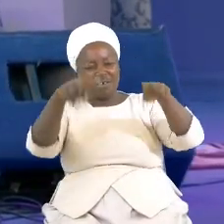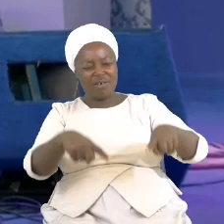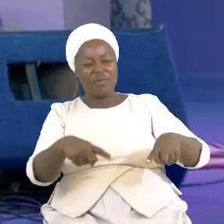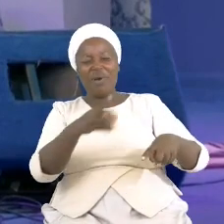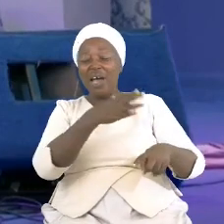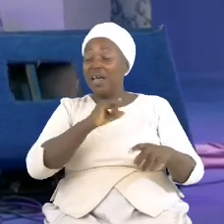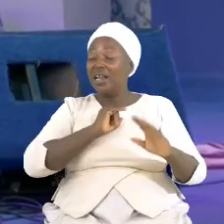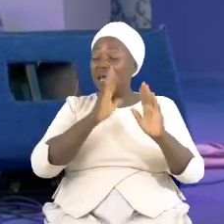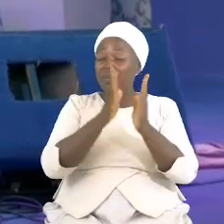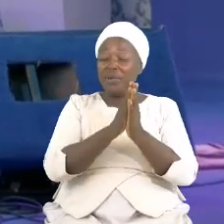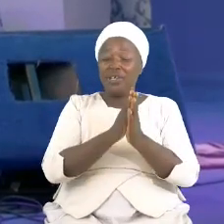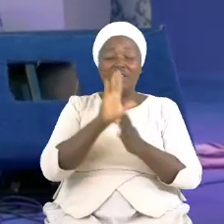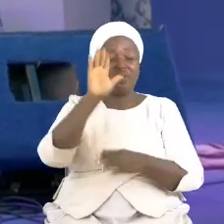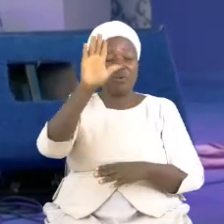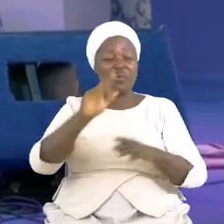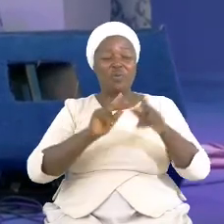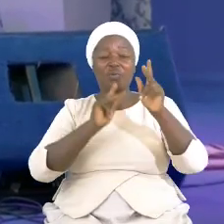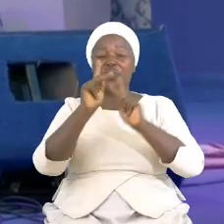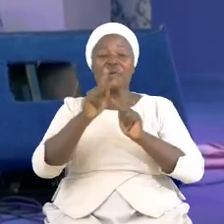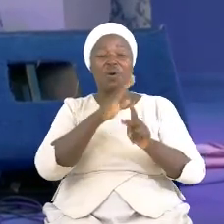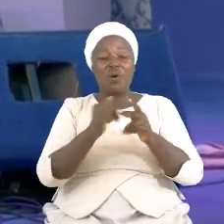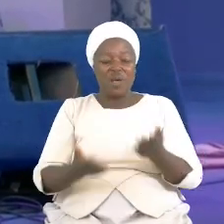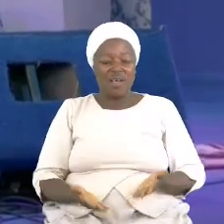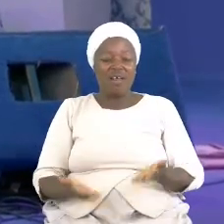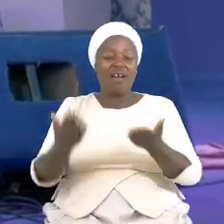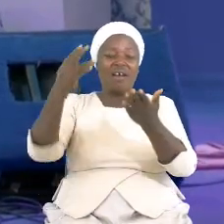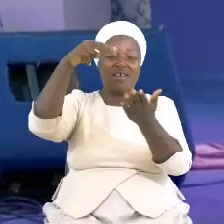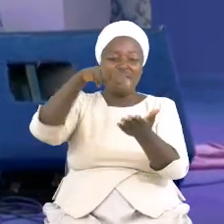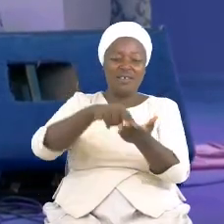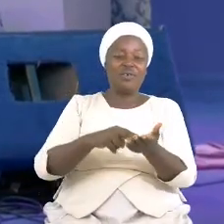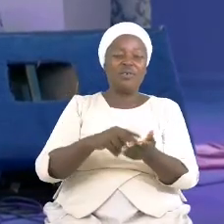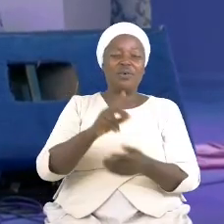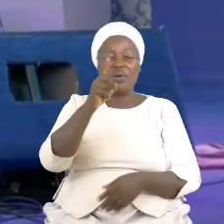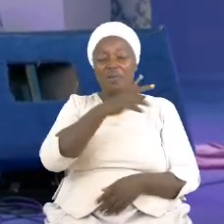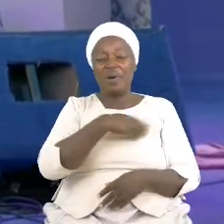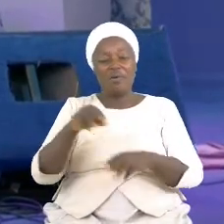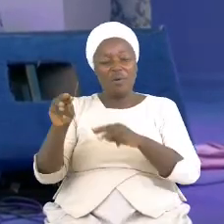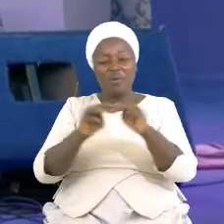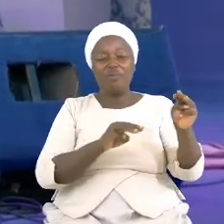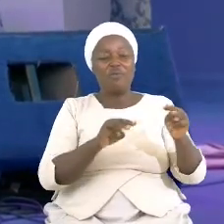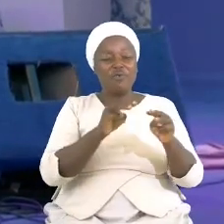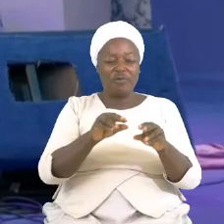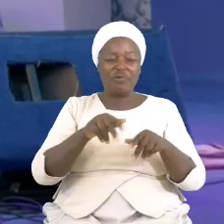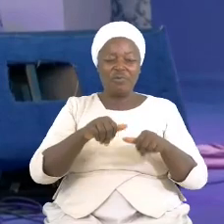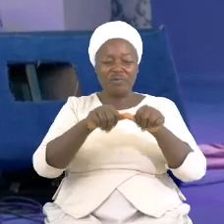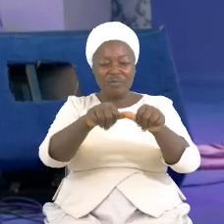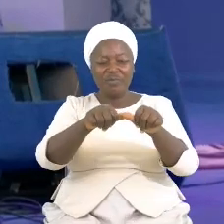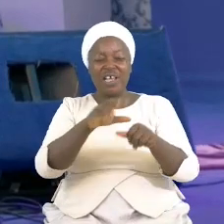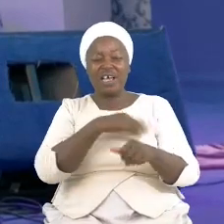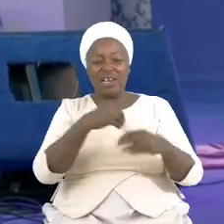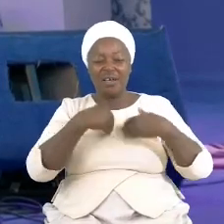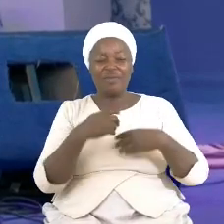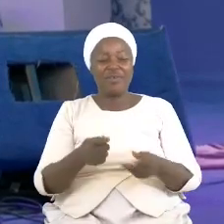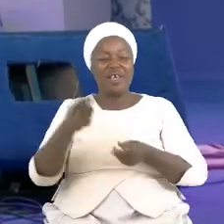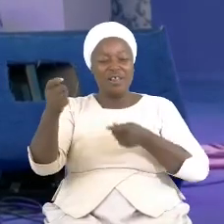your people will rise up, they'll move ahead, having dominion, and